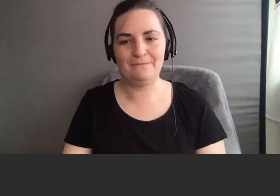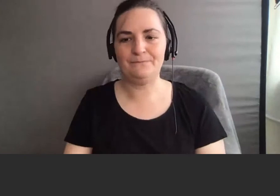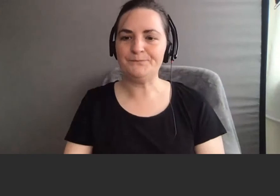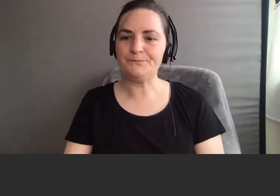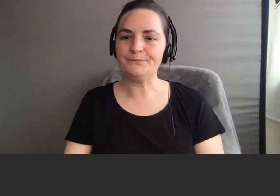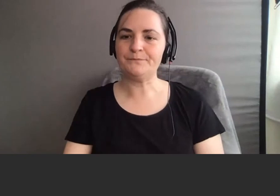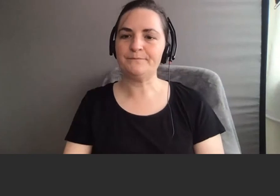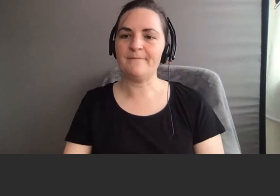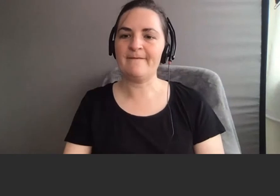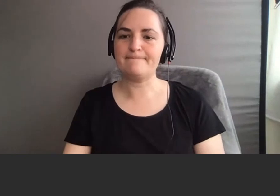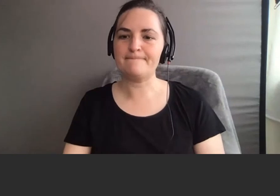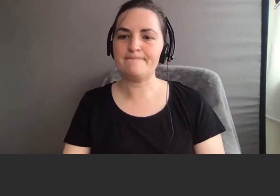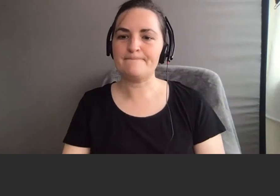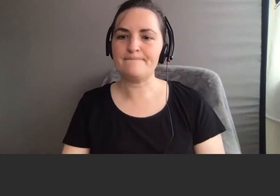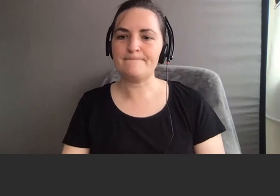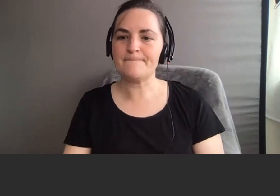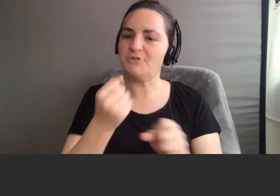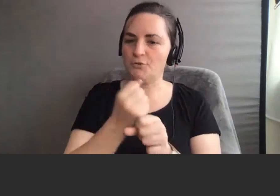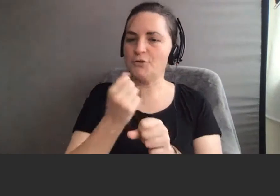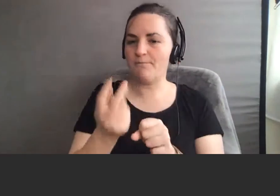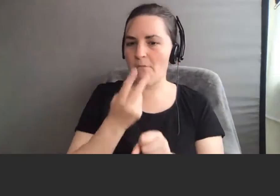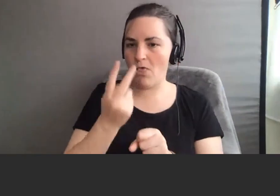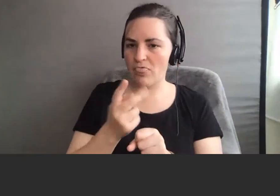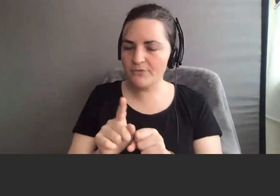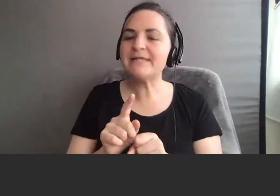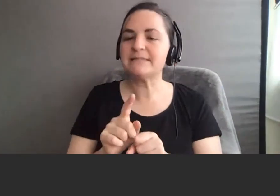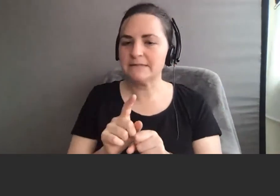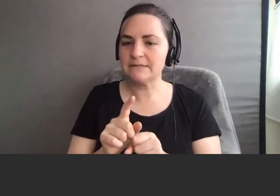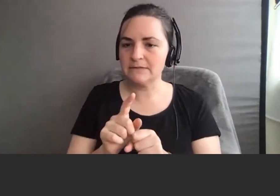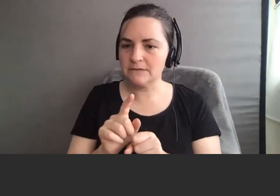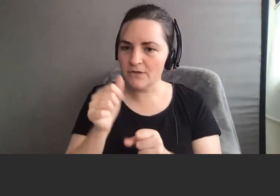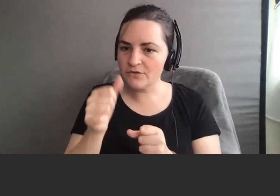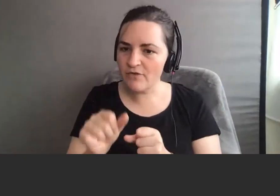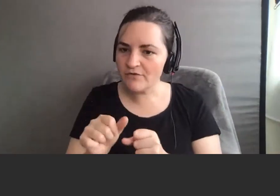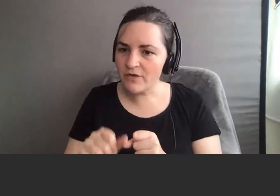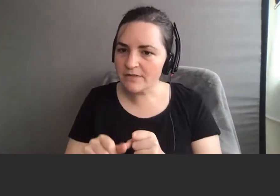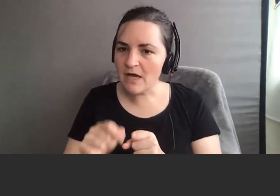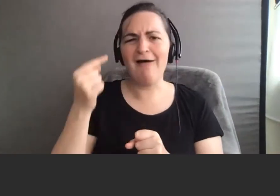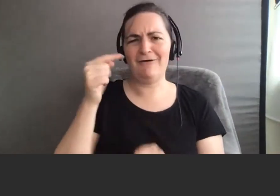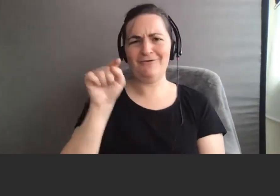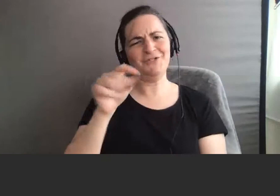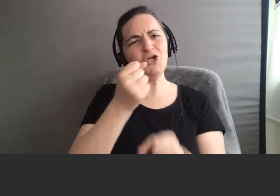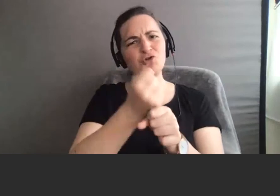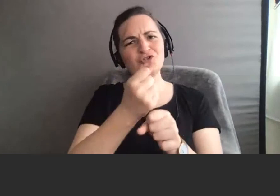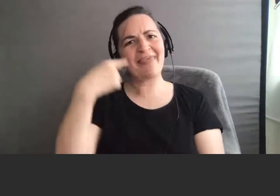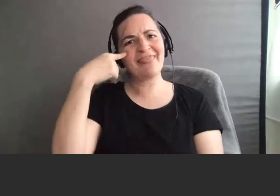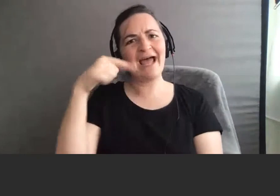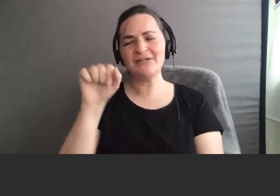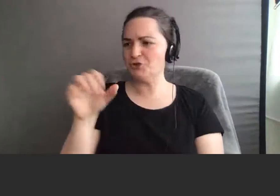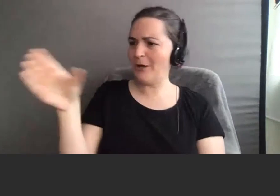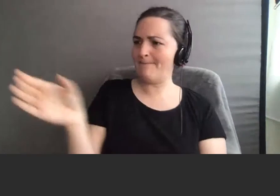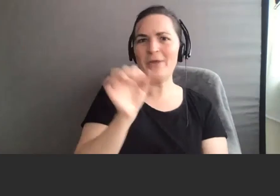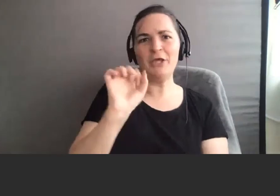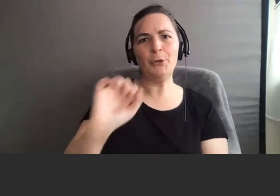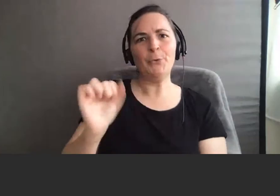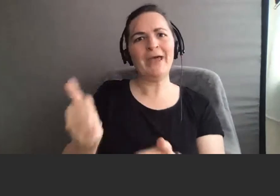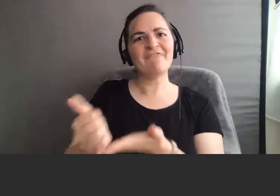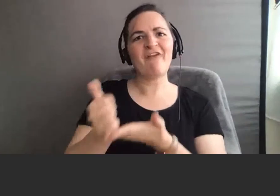Georgia, it's for both semesters. Thank you very much indeed. Oh, spot on. I think I should employ you, Georgia, as a kind of advisor. That's